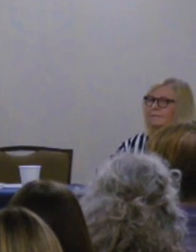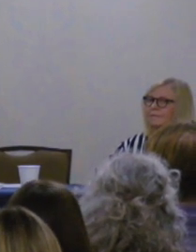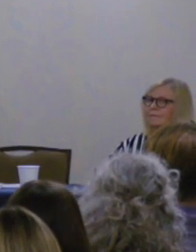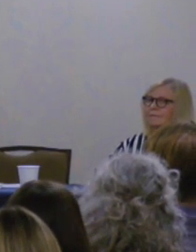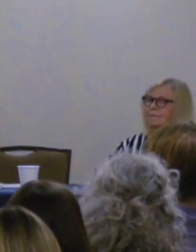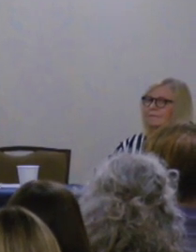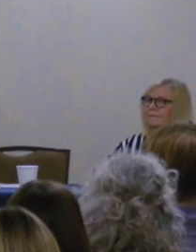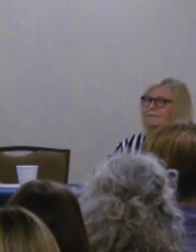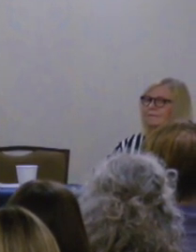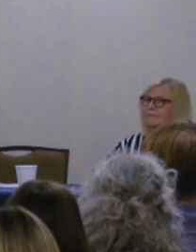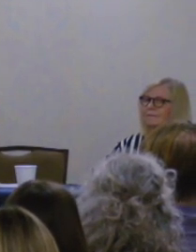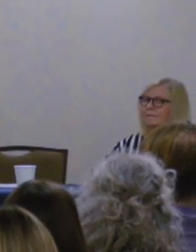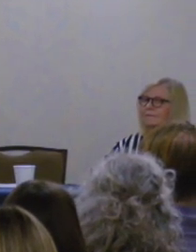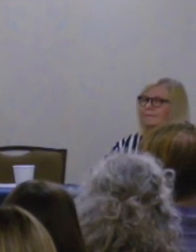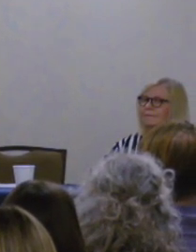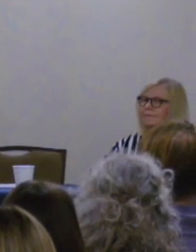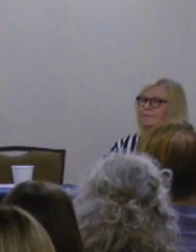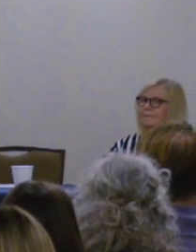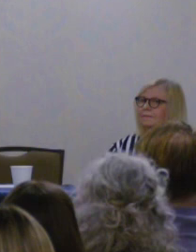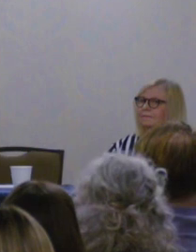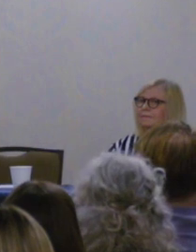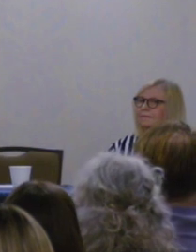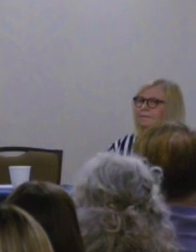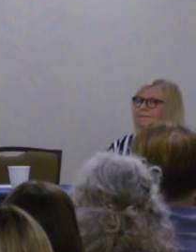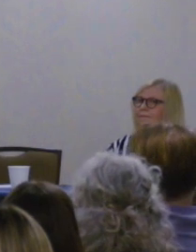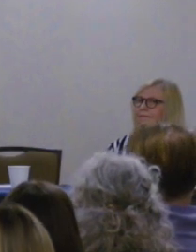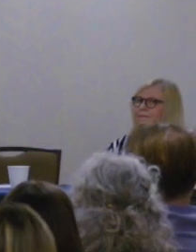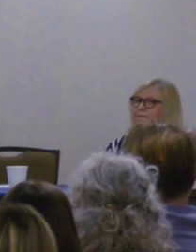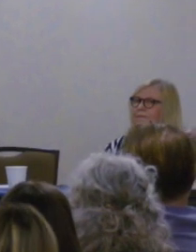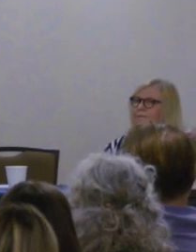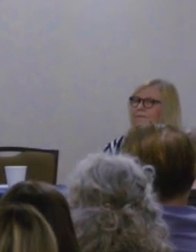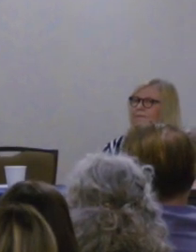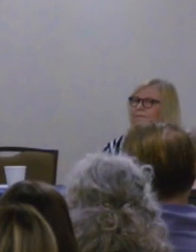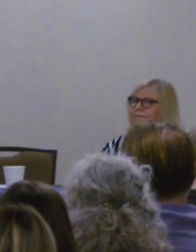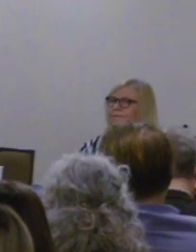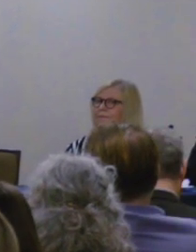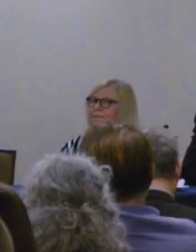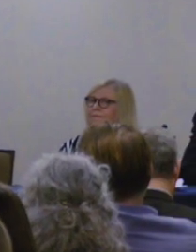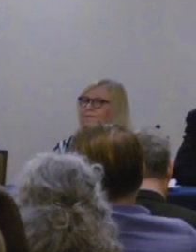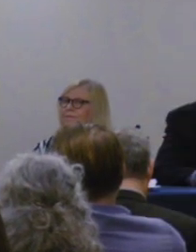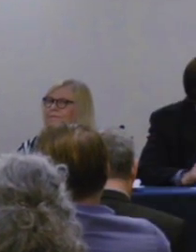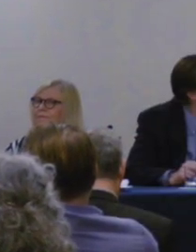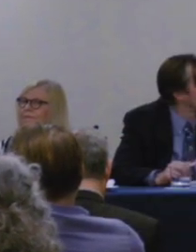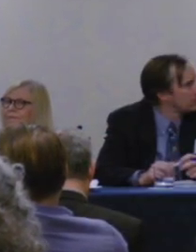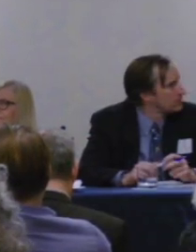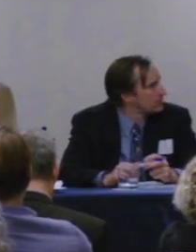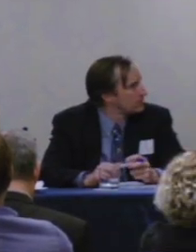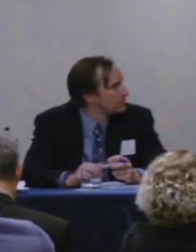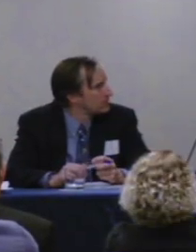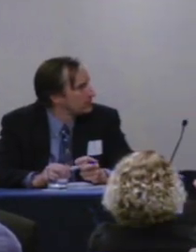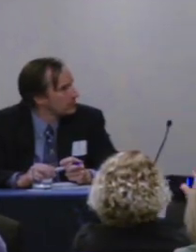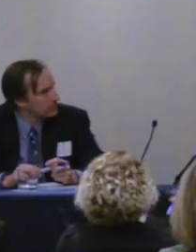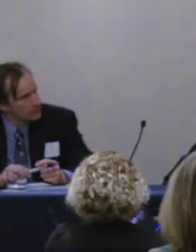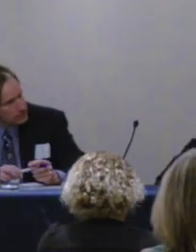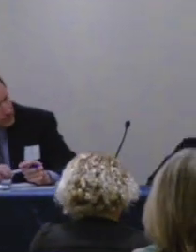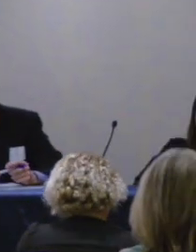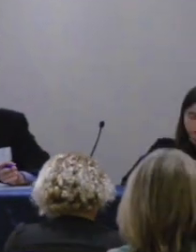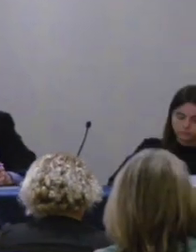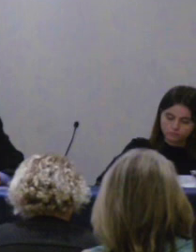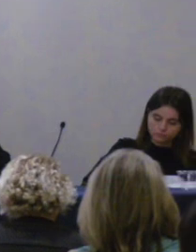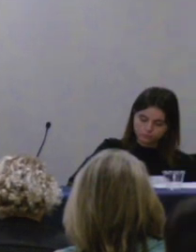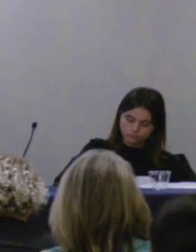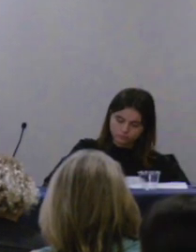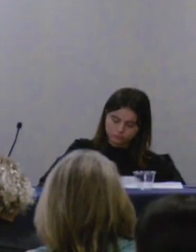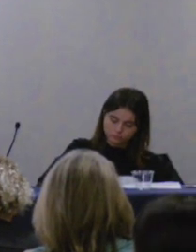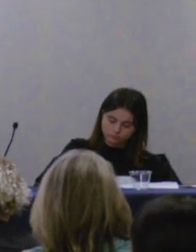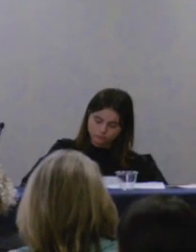programs for teachers and school leaders into online and blended formats. So within VVOB's work, we have looked into this